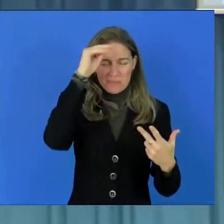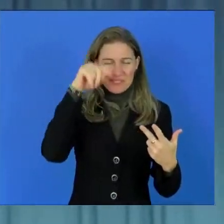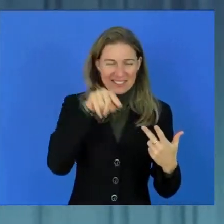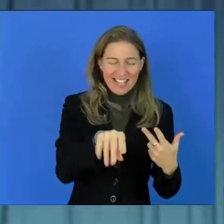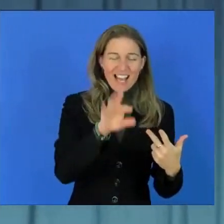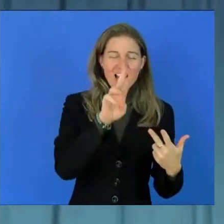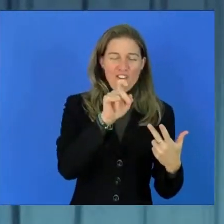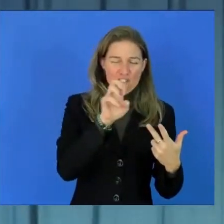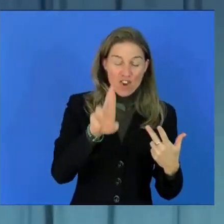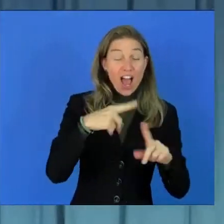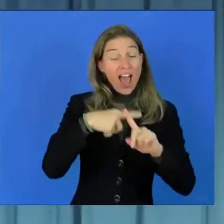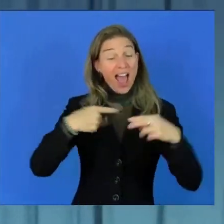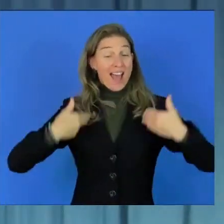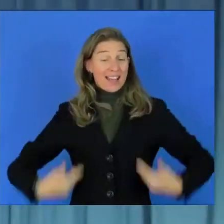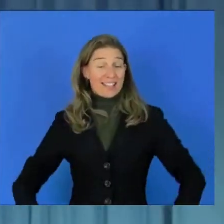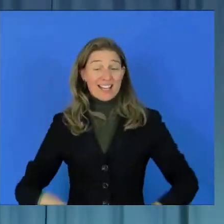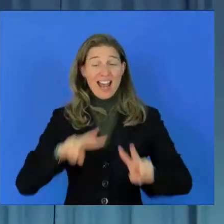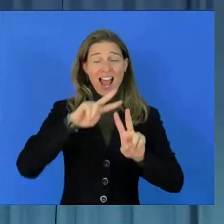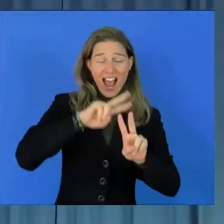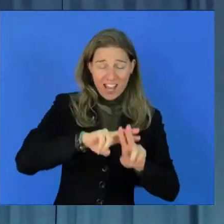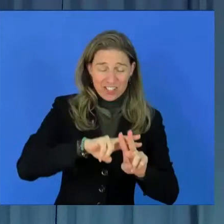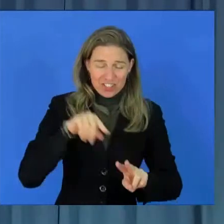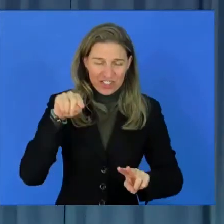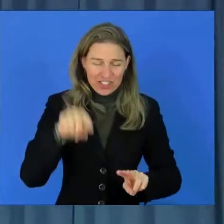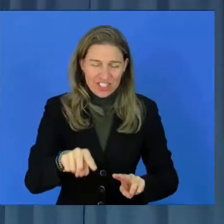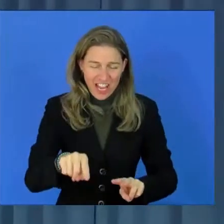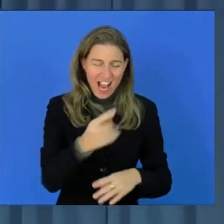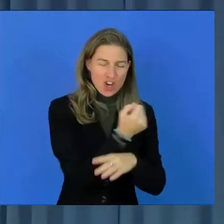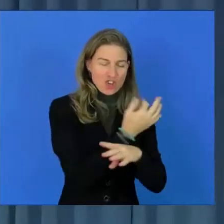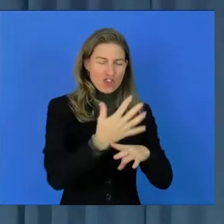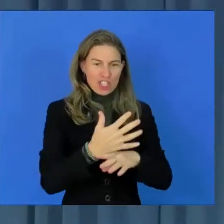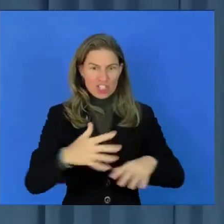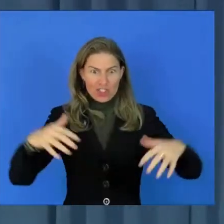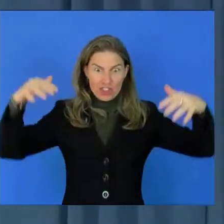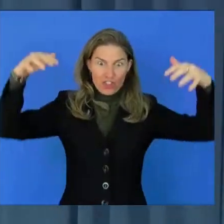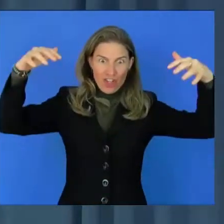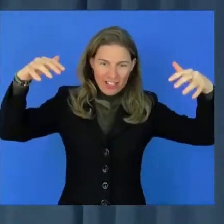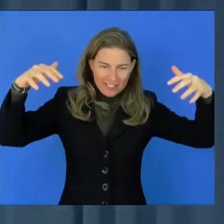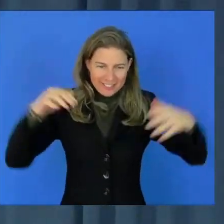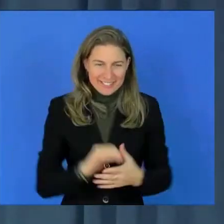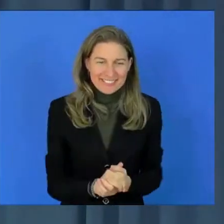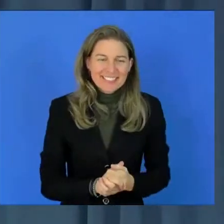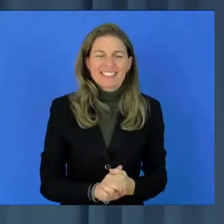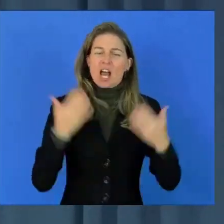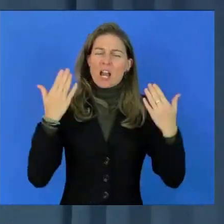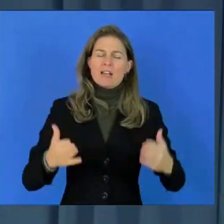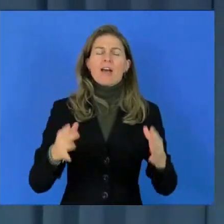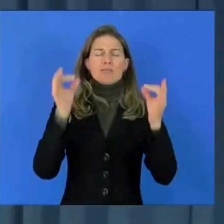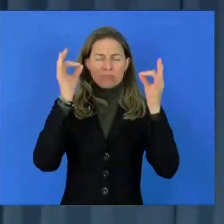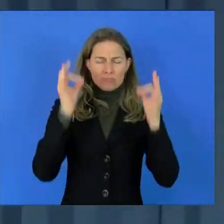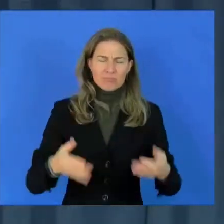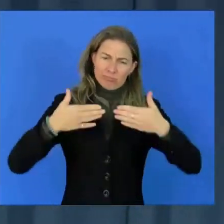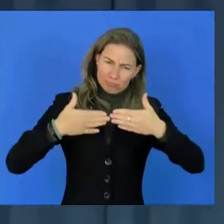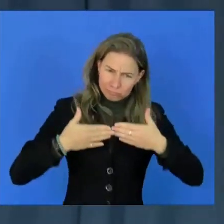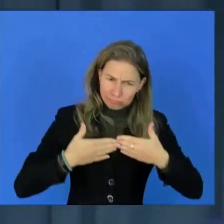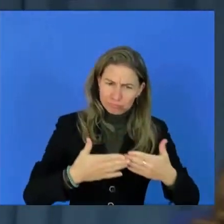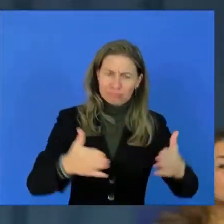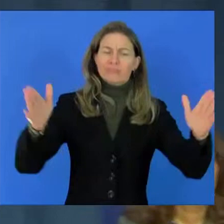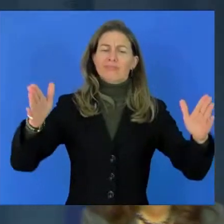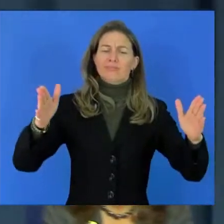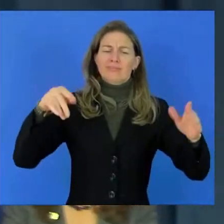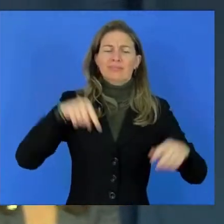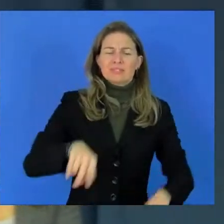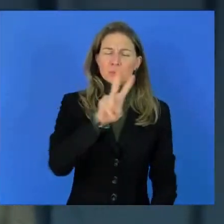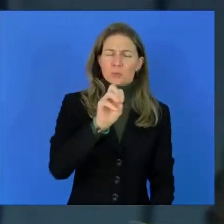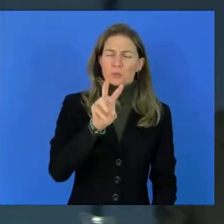Conference 2022. Tom, I hand over to you. Please bring on up your panel. For those of you who need to know what's happening